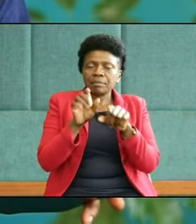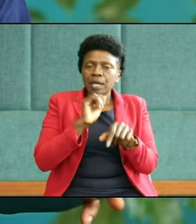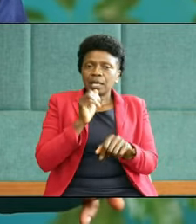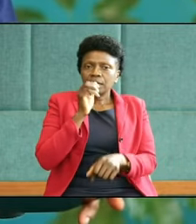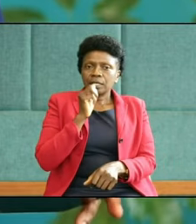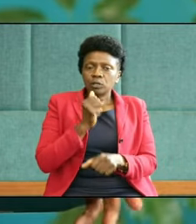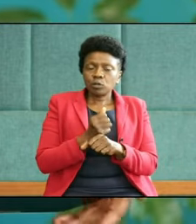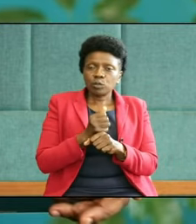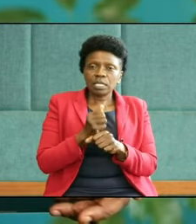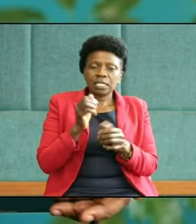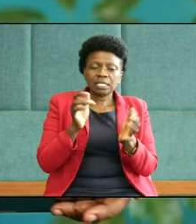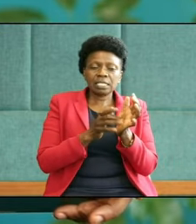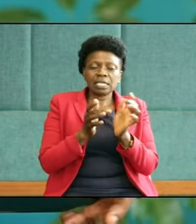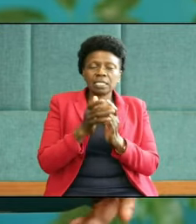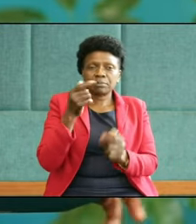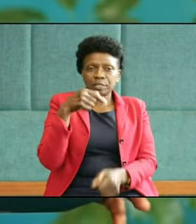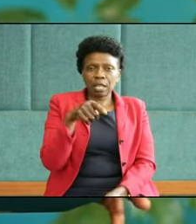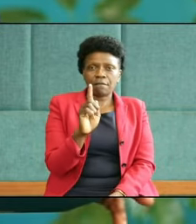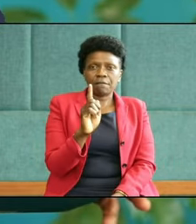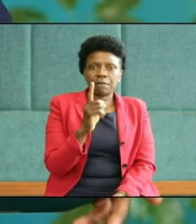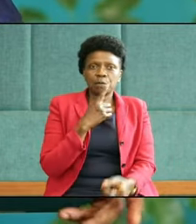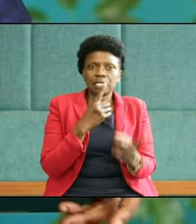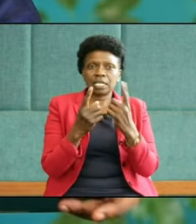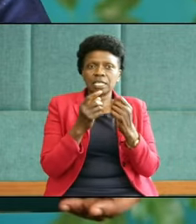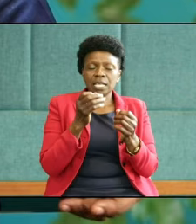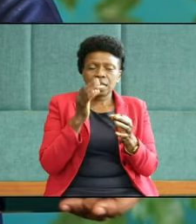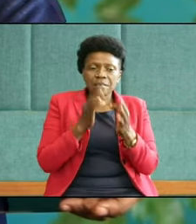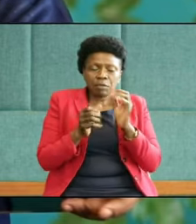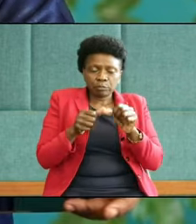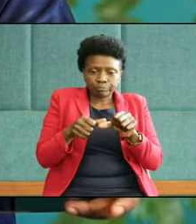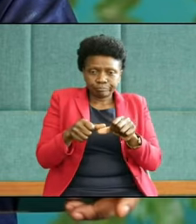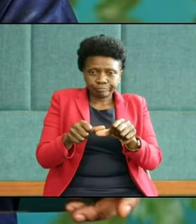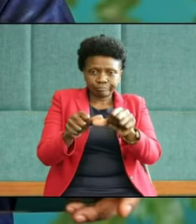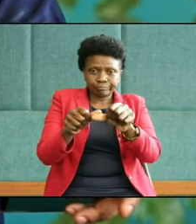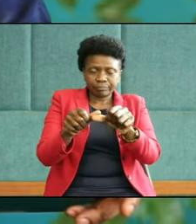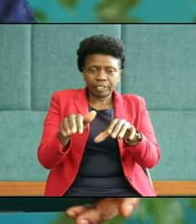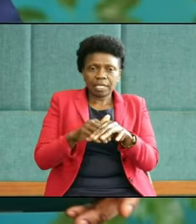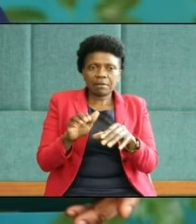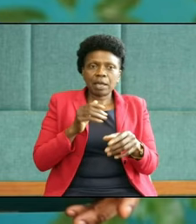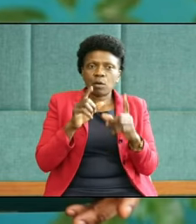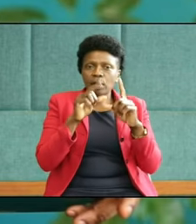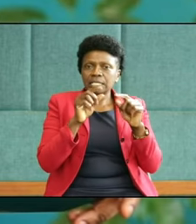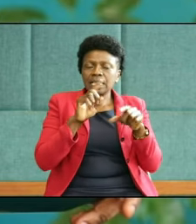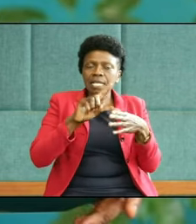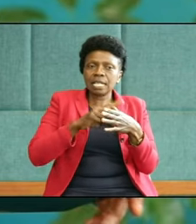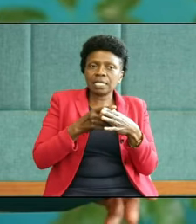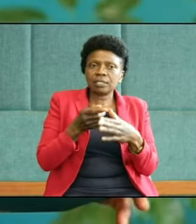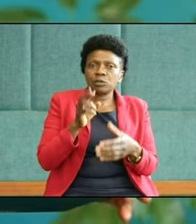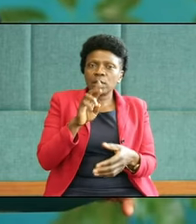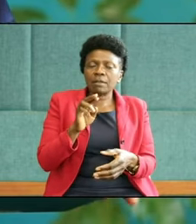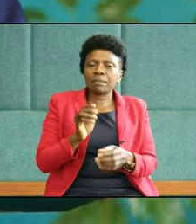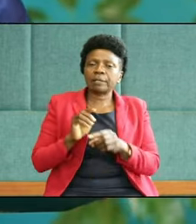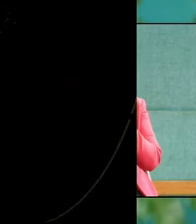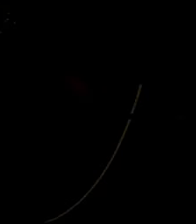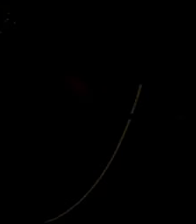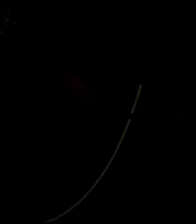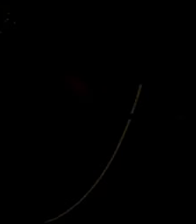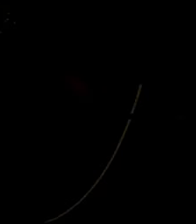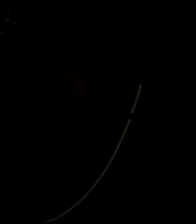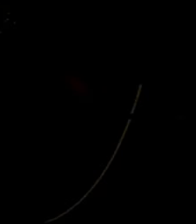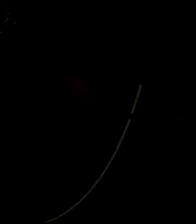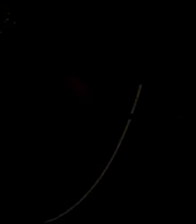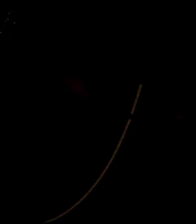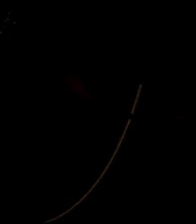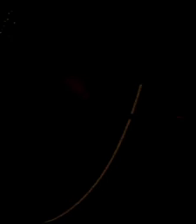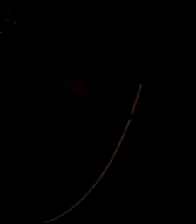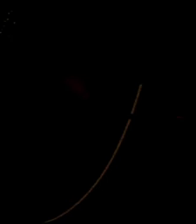it was Jesus himself who says, if you continue in my words, then you are my disciples indeed,